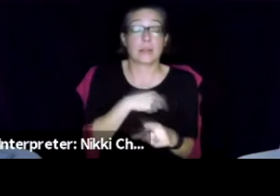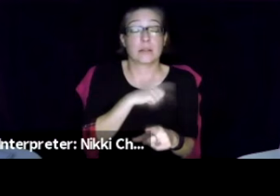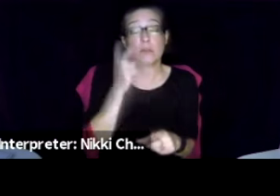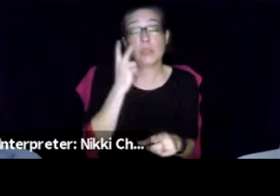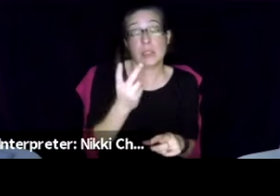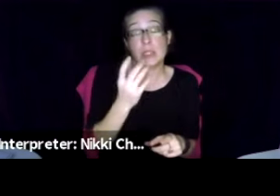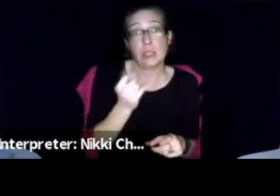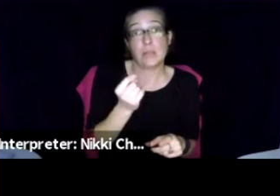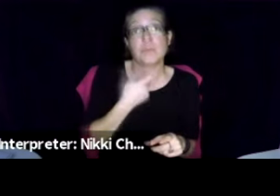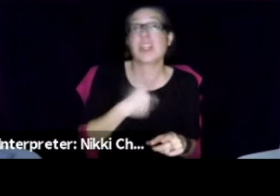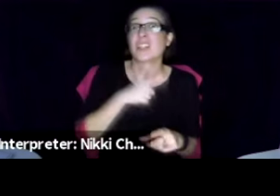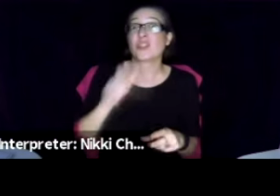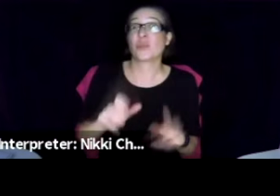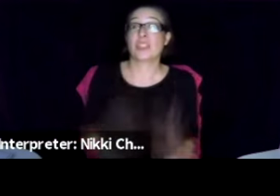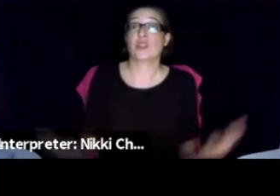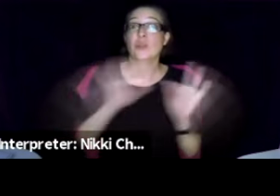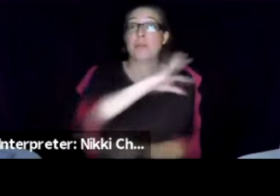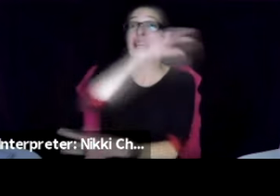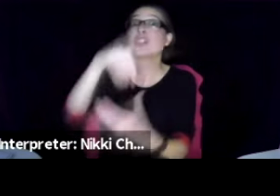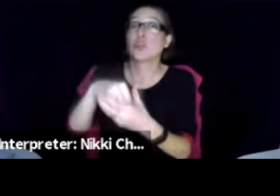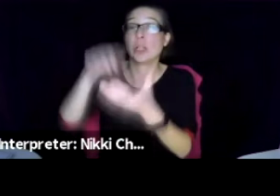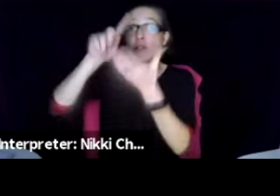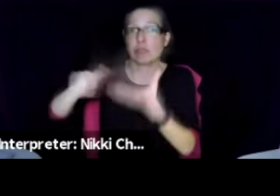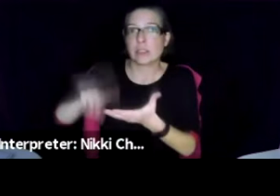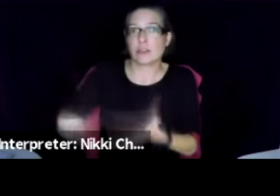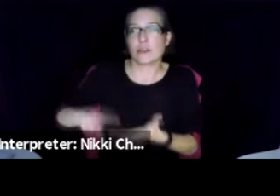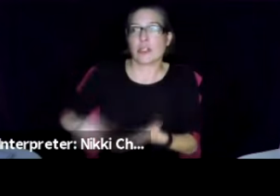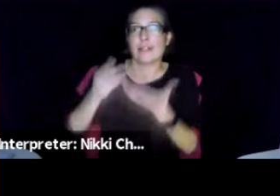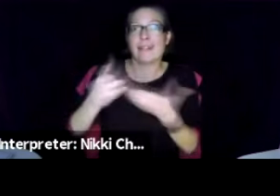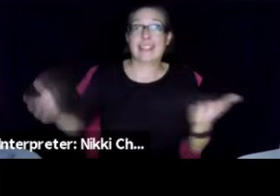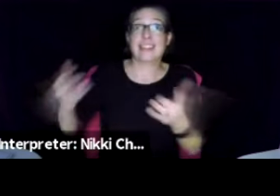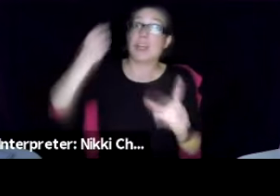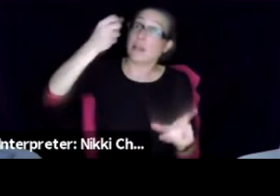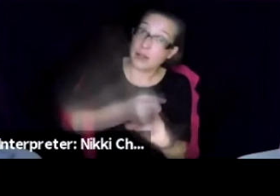in researching topics that directly affect us.